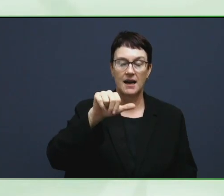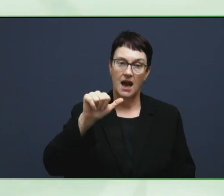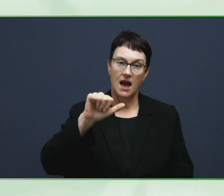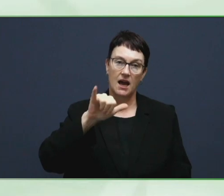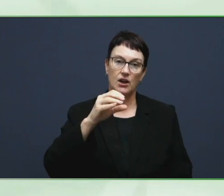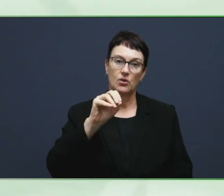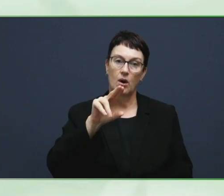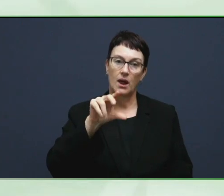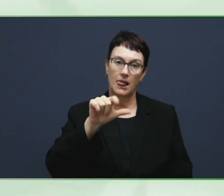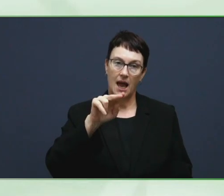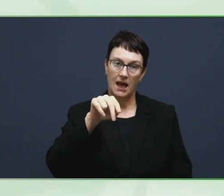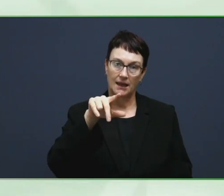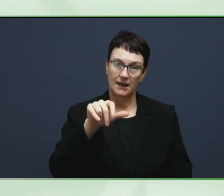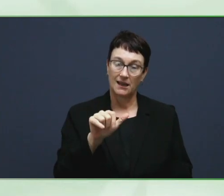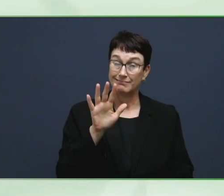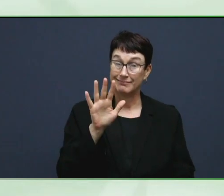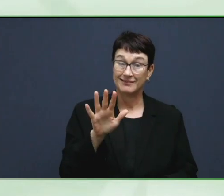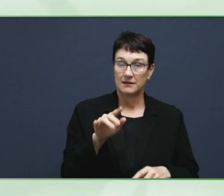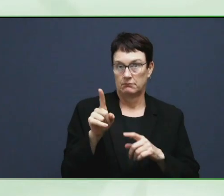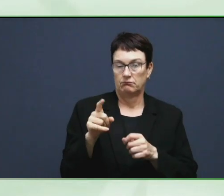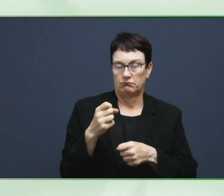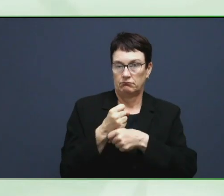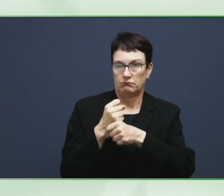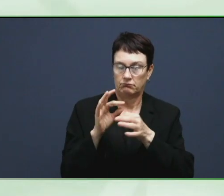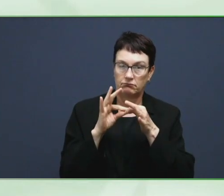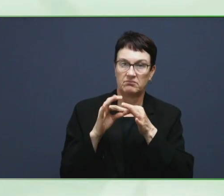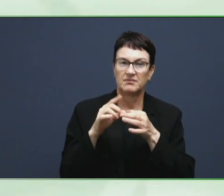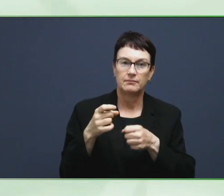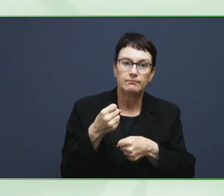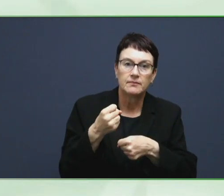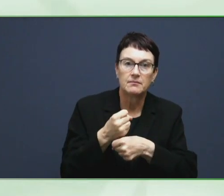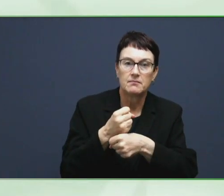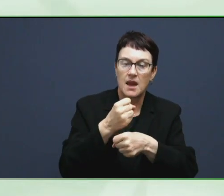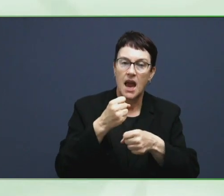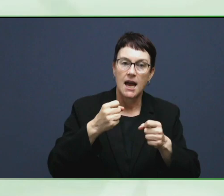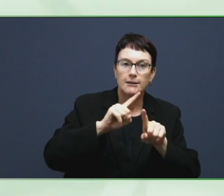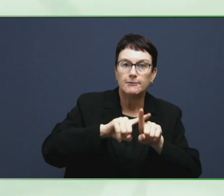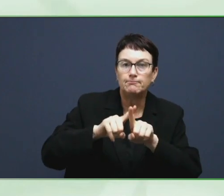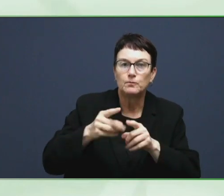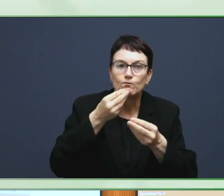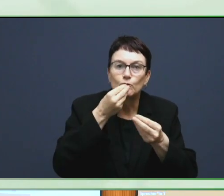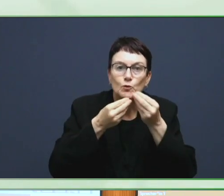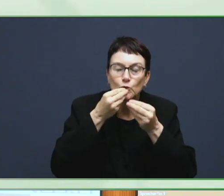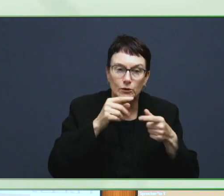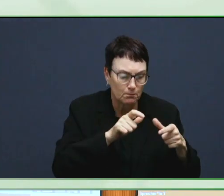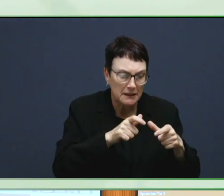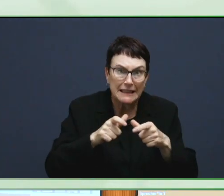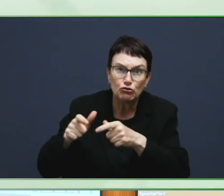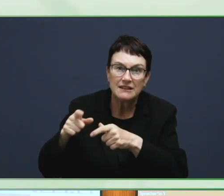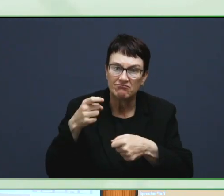It's a cooperative that's dedicated to the production of gourmet pastries and food, and she employs people with disabilities